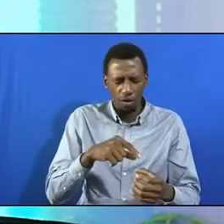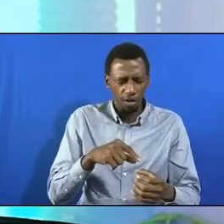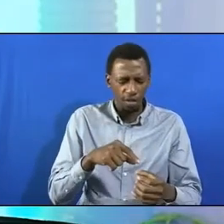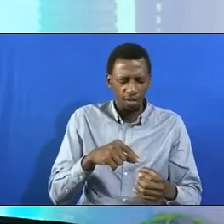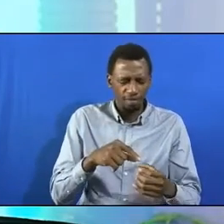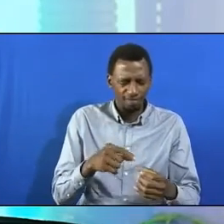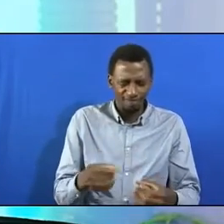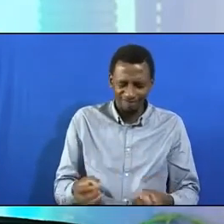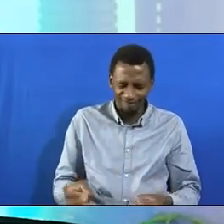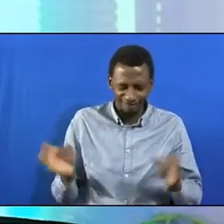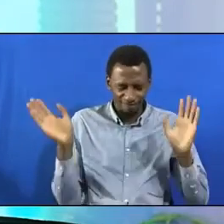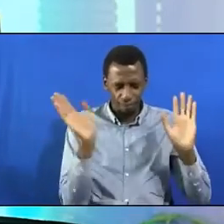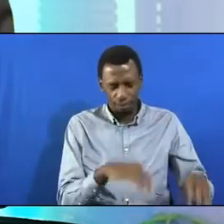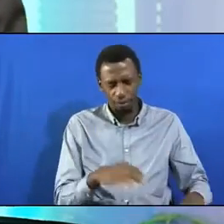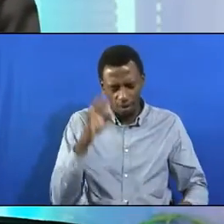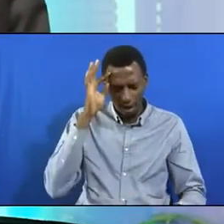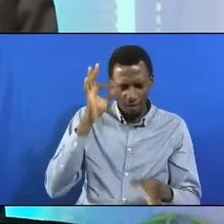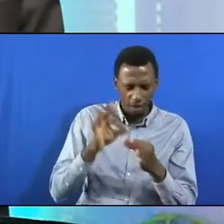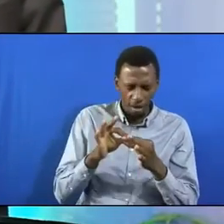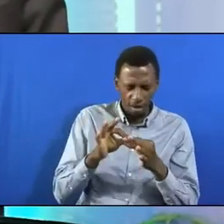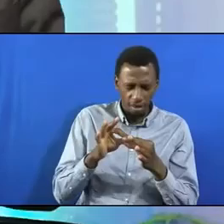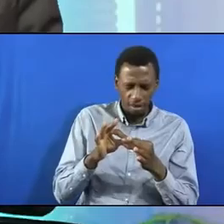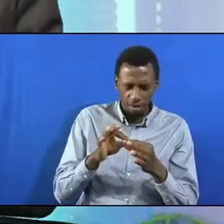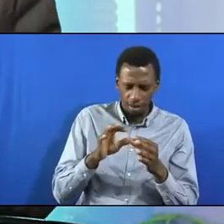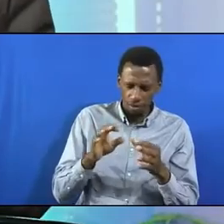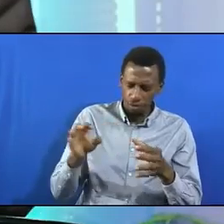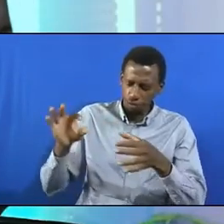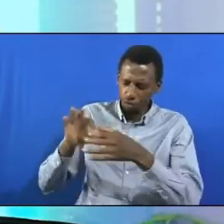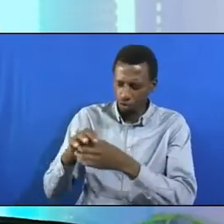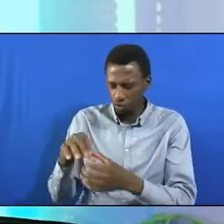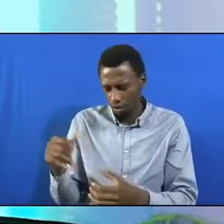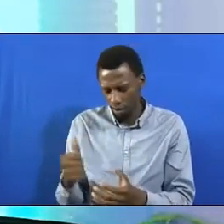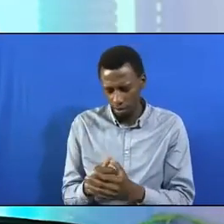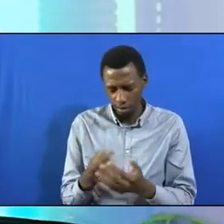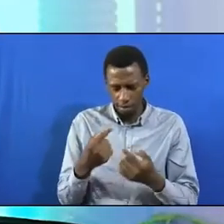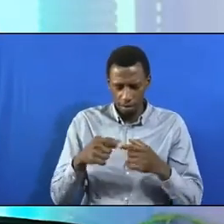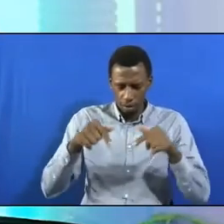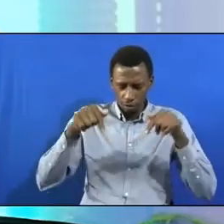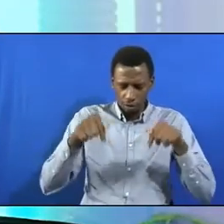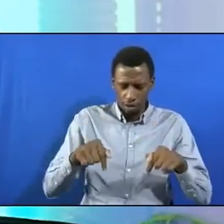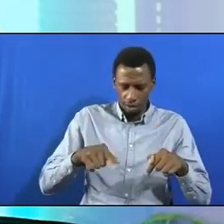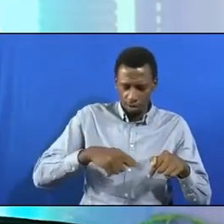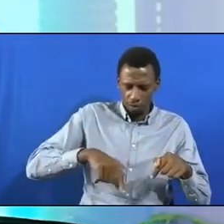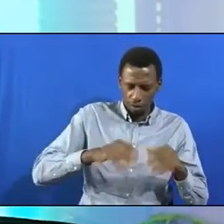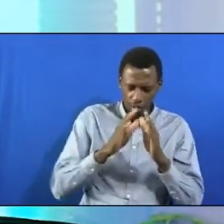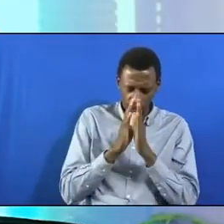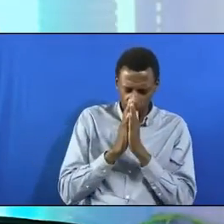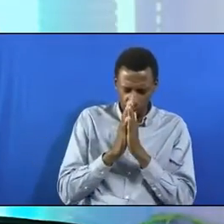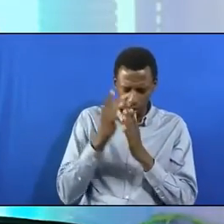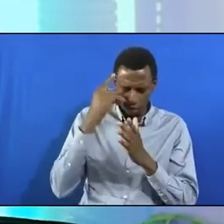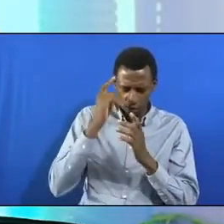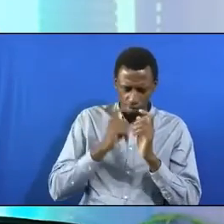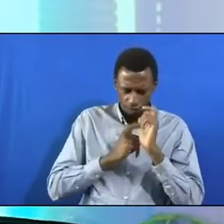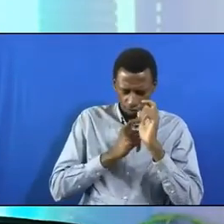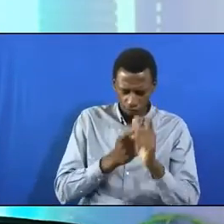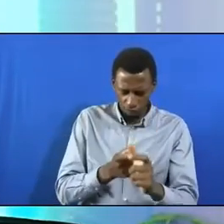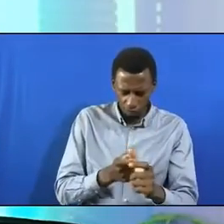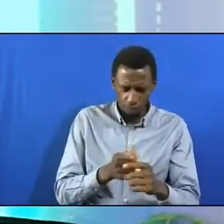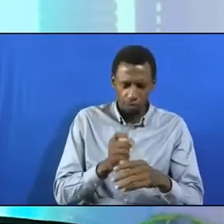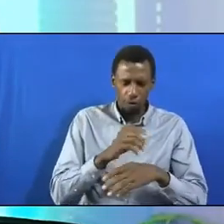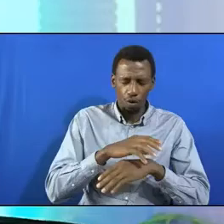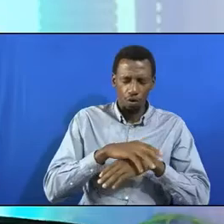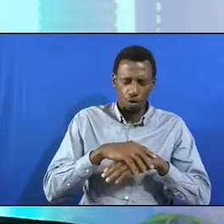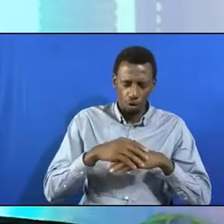even faith to be attached to others. But today we are praying for the gift of being